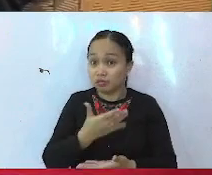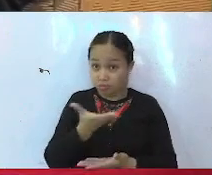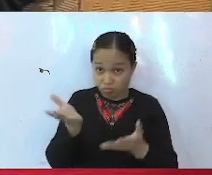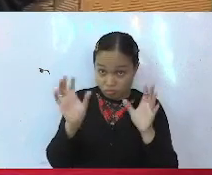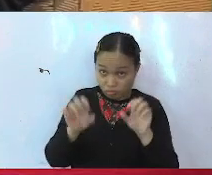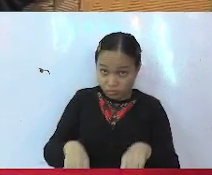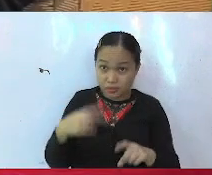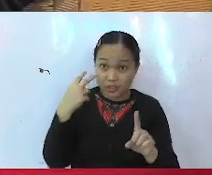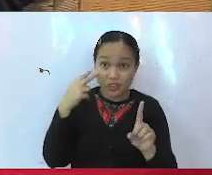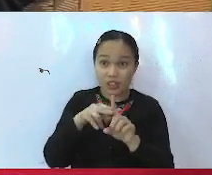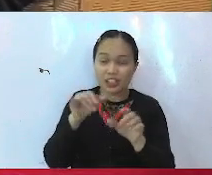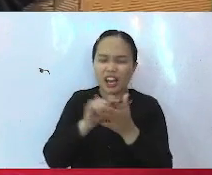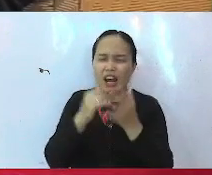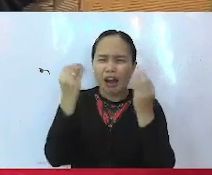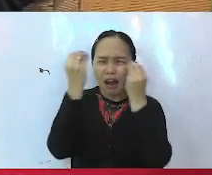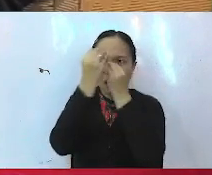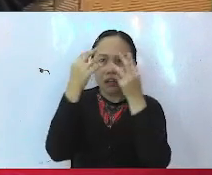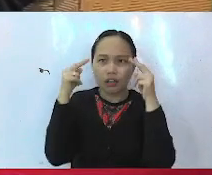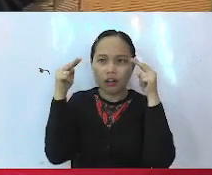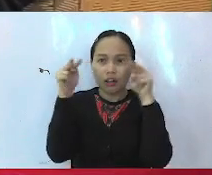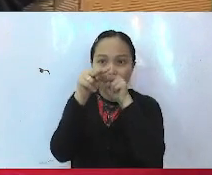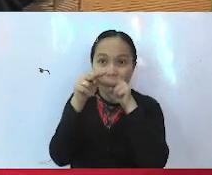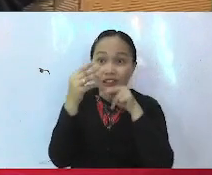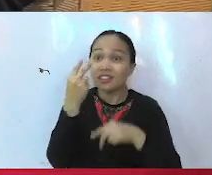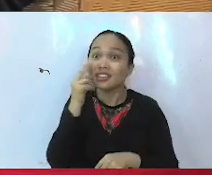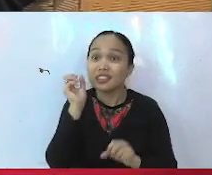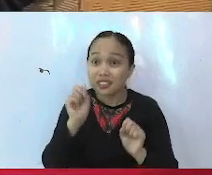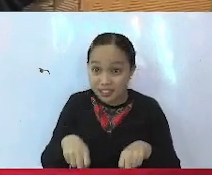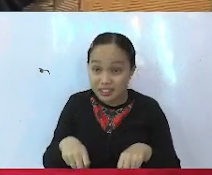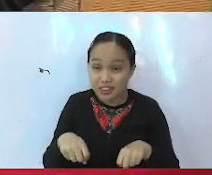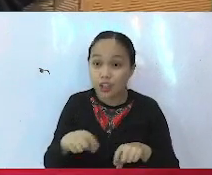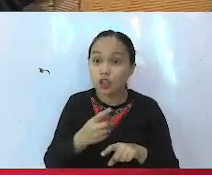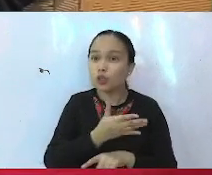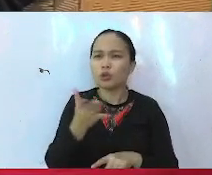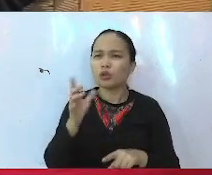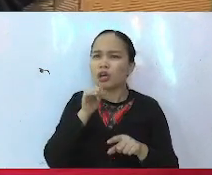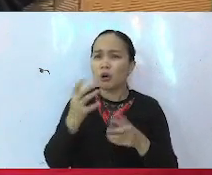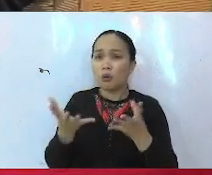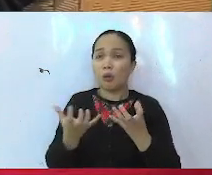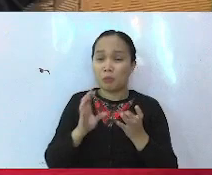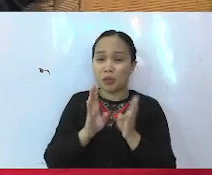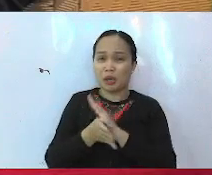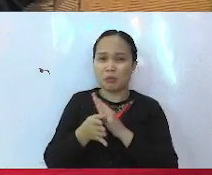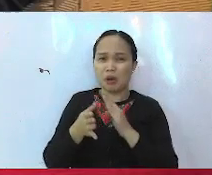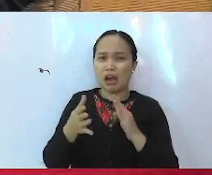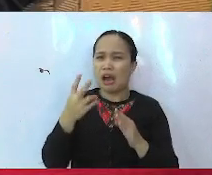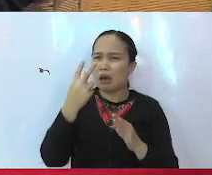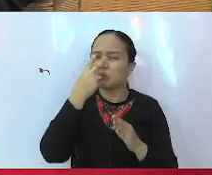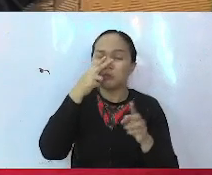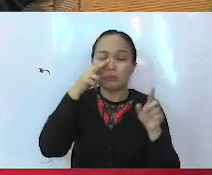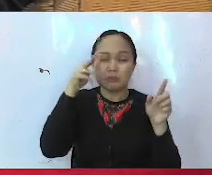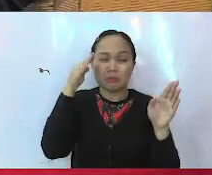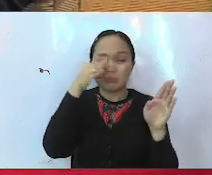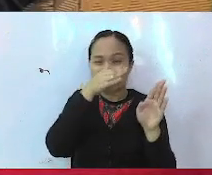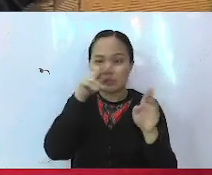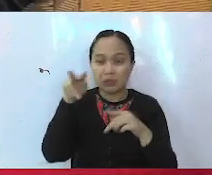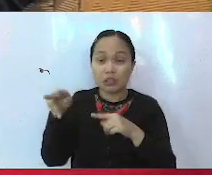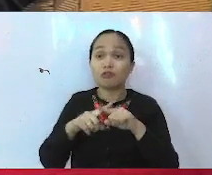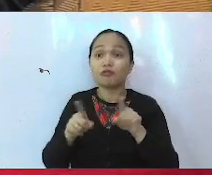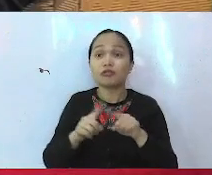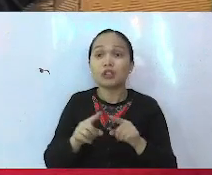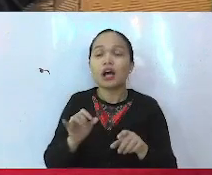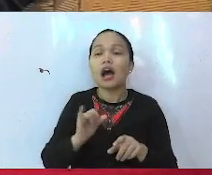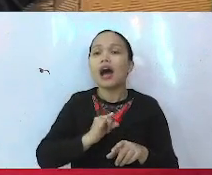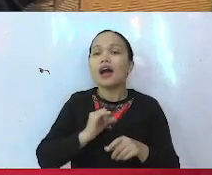that's cross-eyed? Yeah. Right? Yeah. You don't want to look cross-eyed. Yeah, they're okay. Avoiding it. I love the